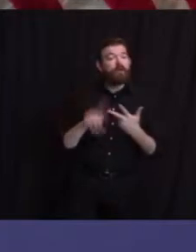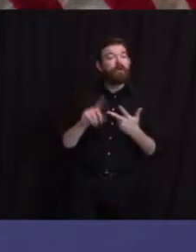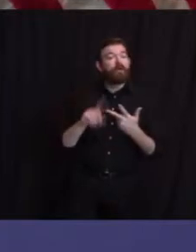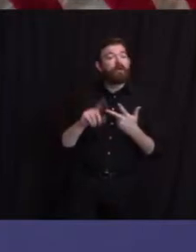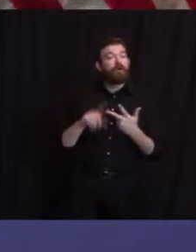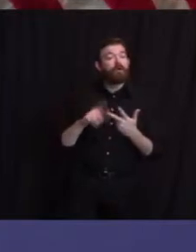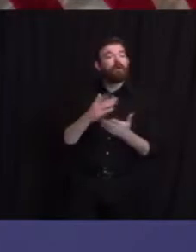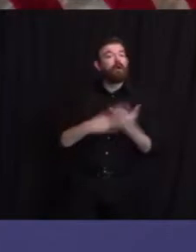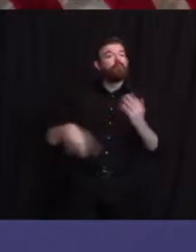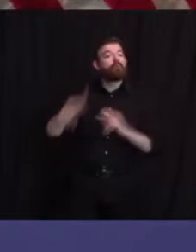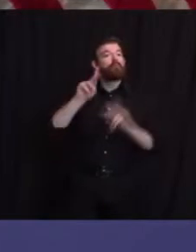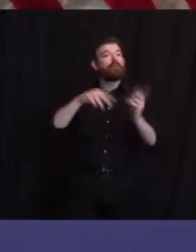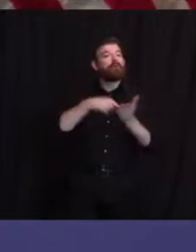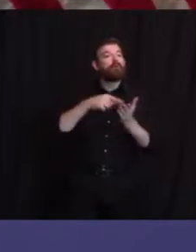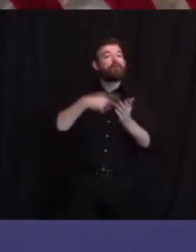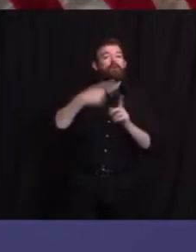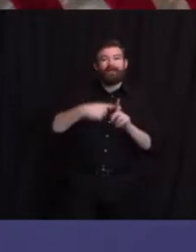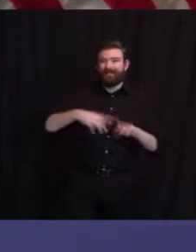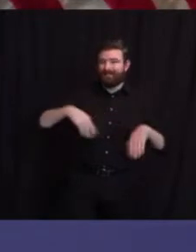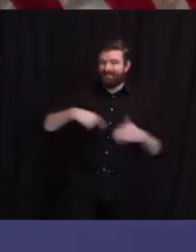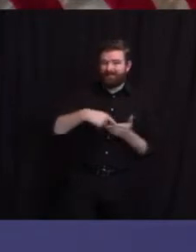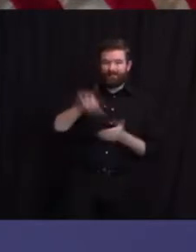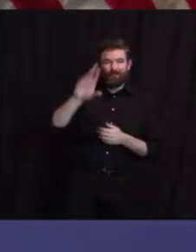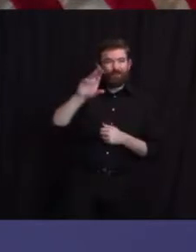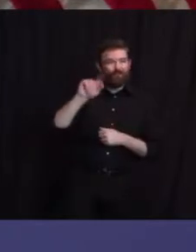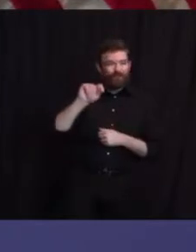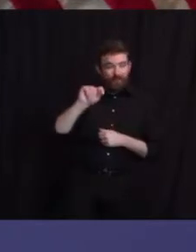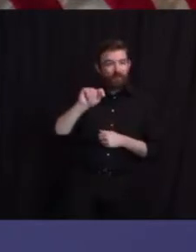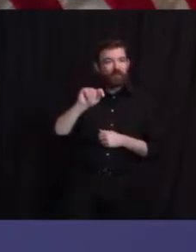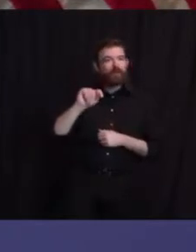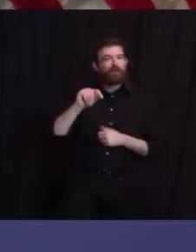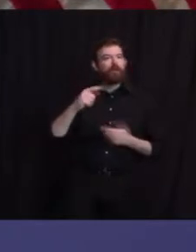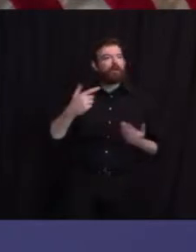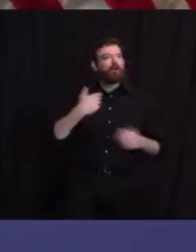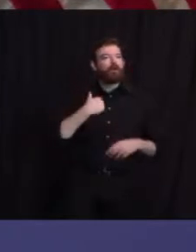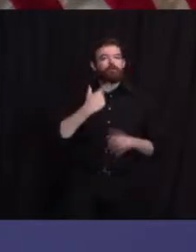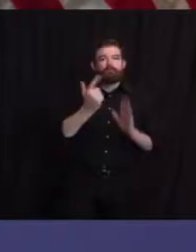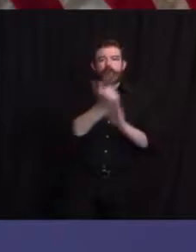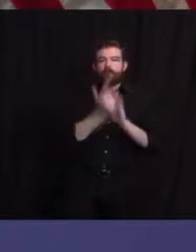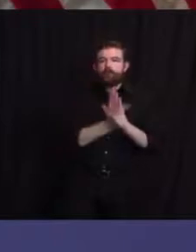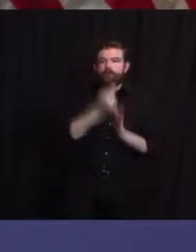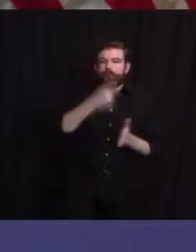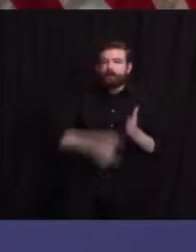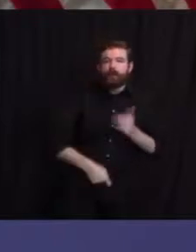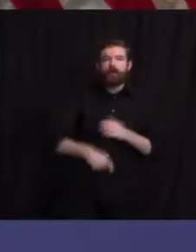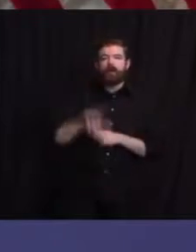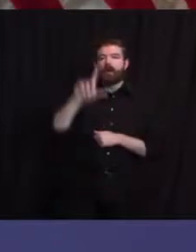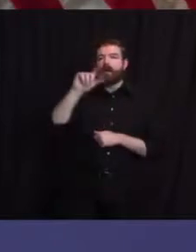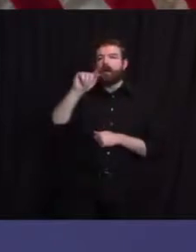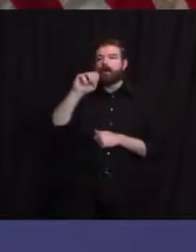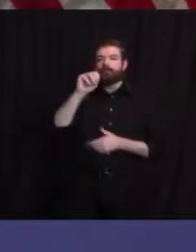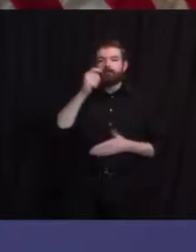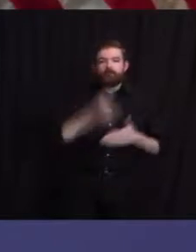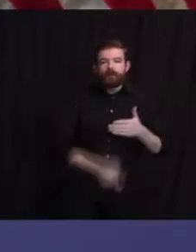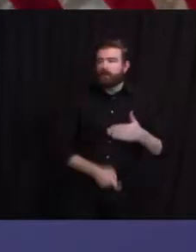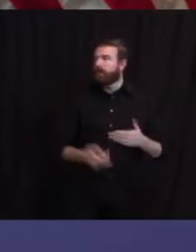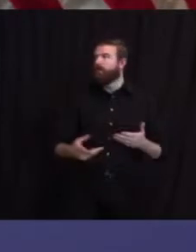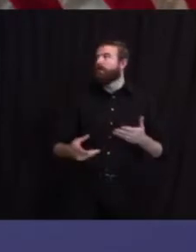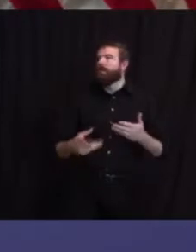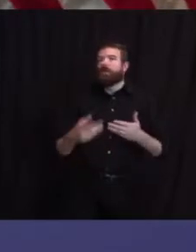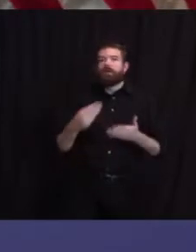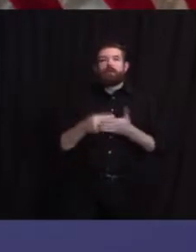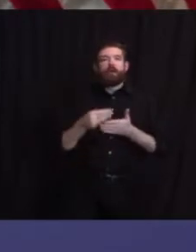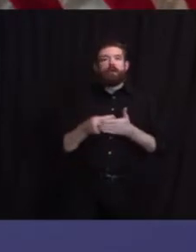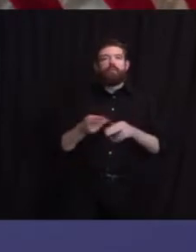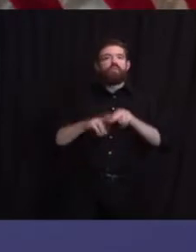have seen legal fees and late fees tacked on. They can't already afford their rent, so what can they do with these additional hundreds of dollars in fees? And last one for the